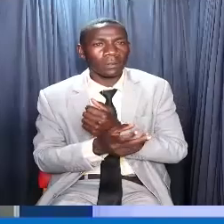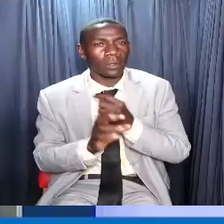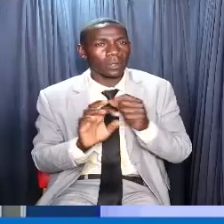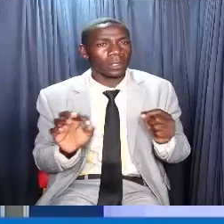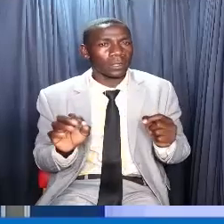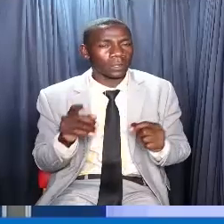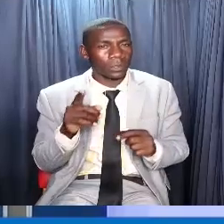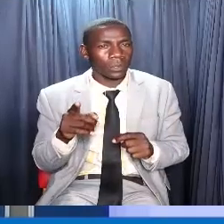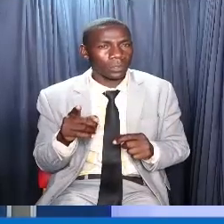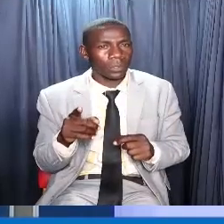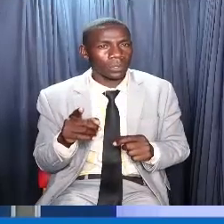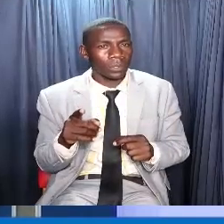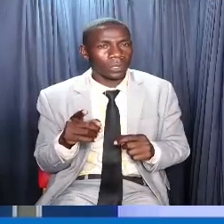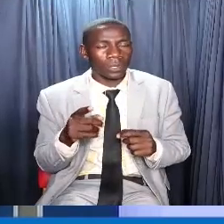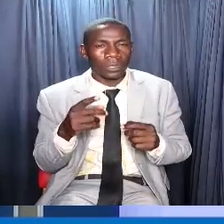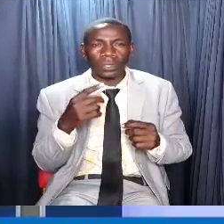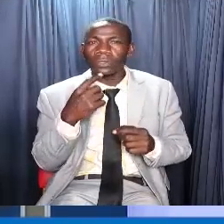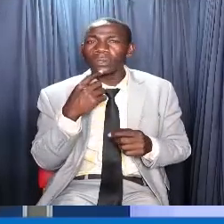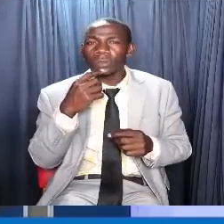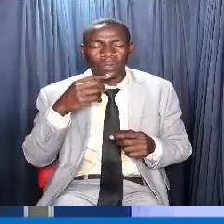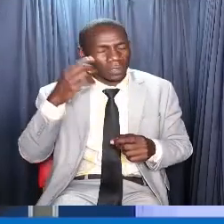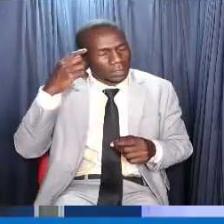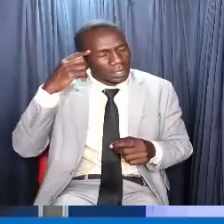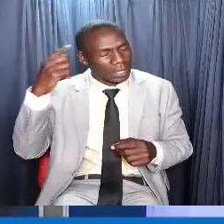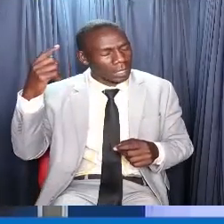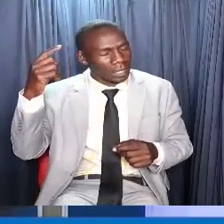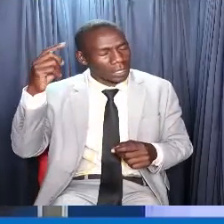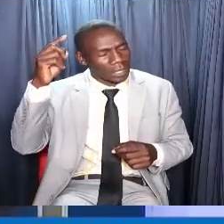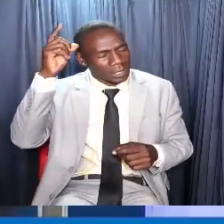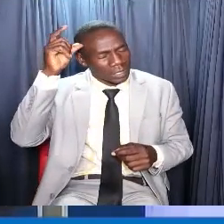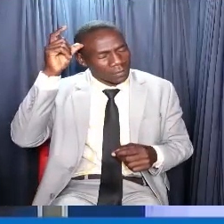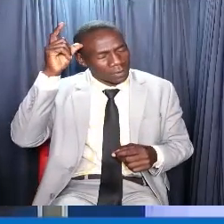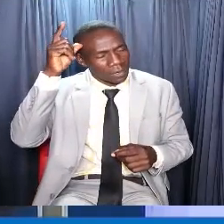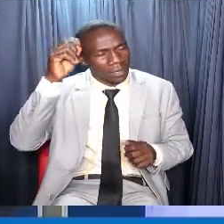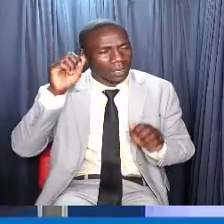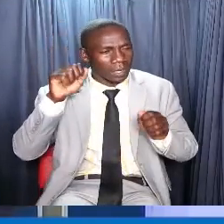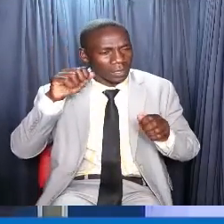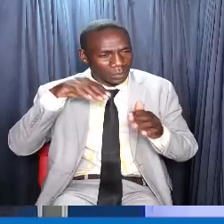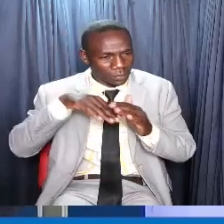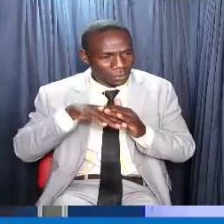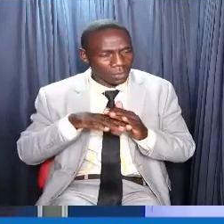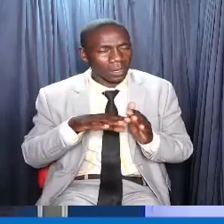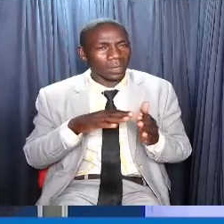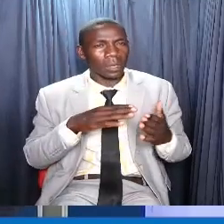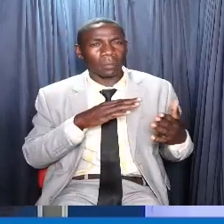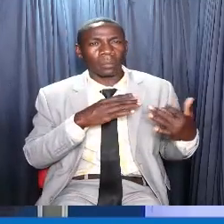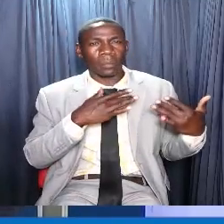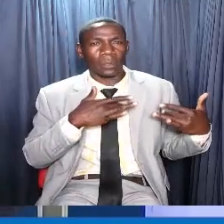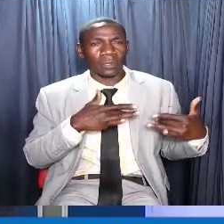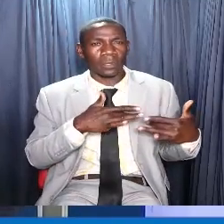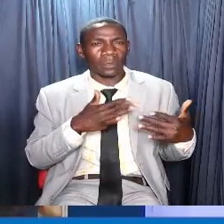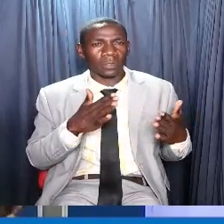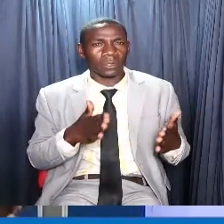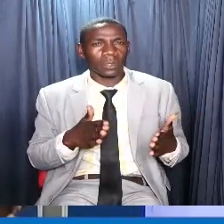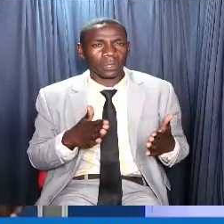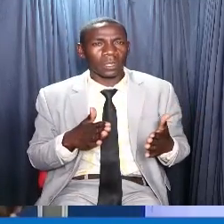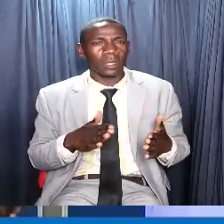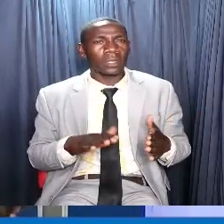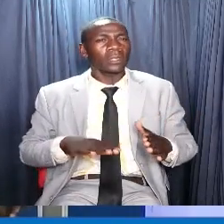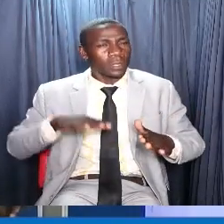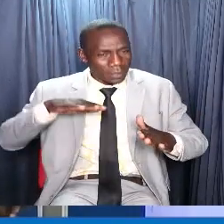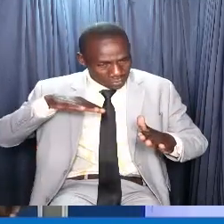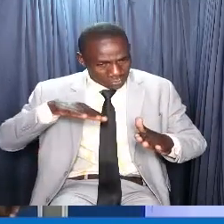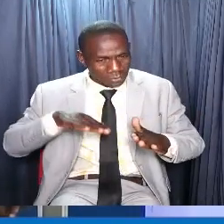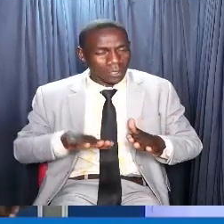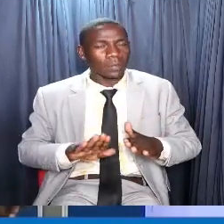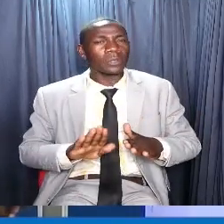counseling. Unaona fikiri shetani akipata nafasi, shetani akipata nafasi ndani ya mtu. When the devil gets a chance in somebody, anakanyaga,